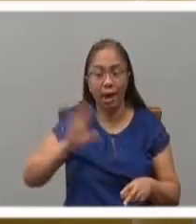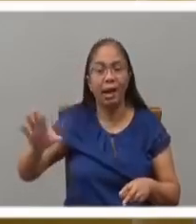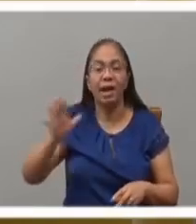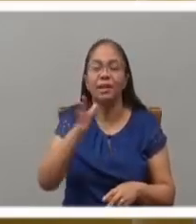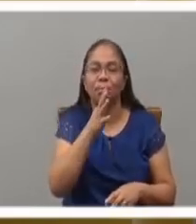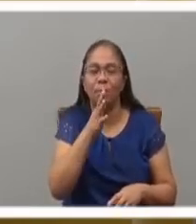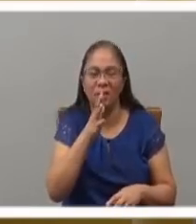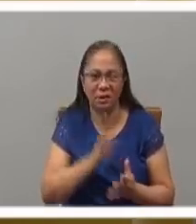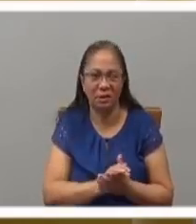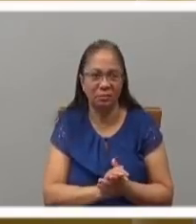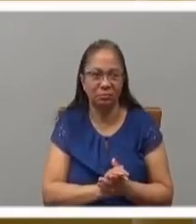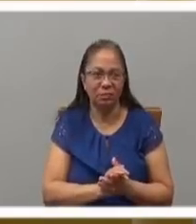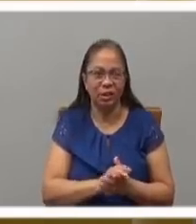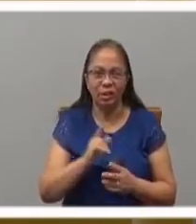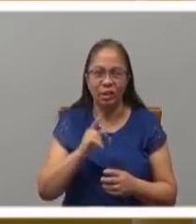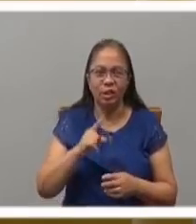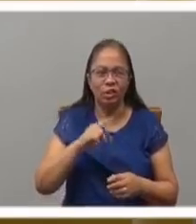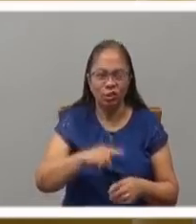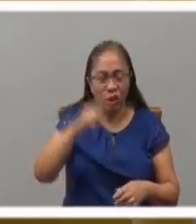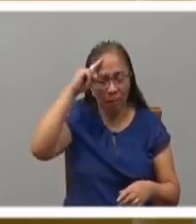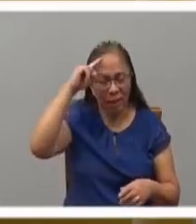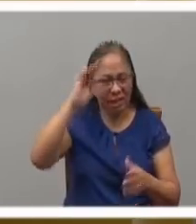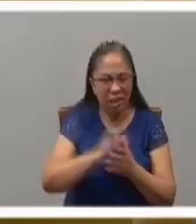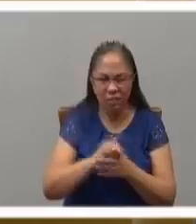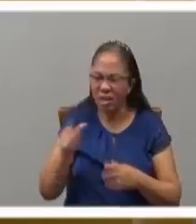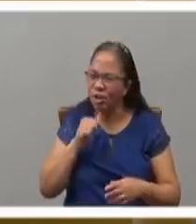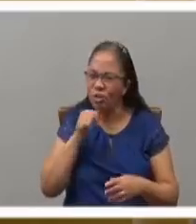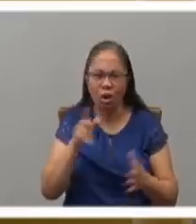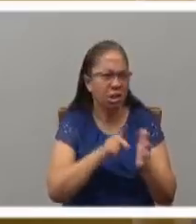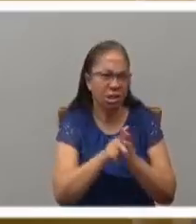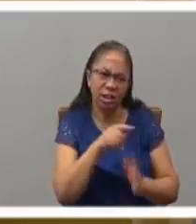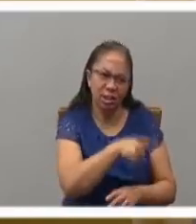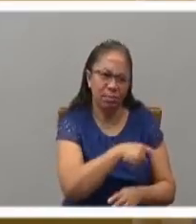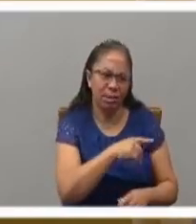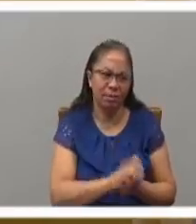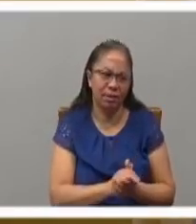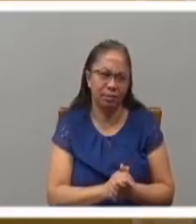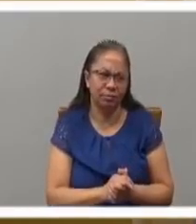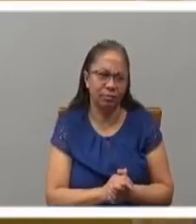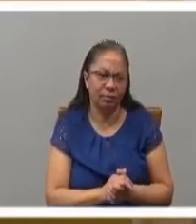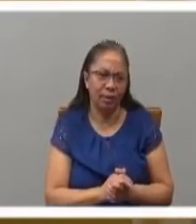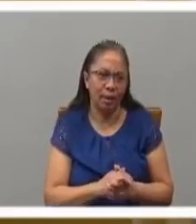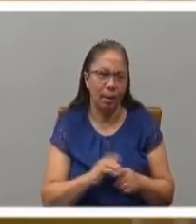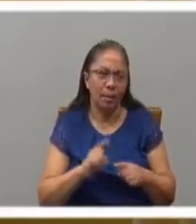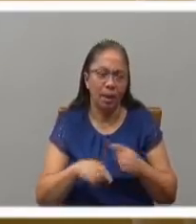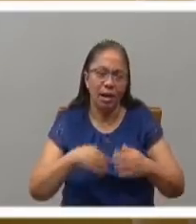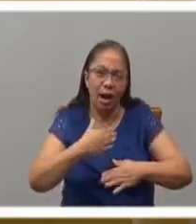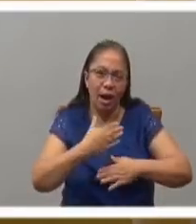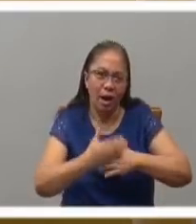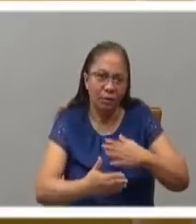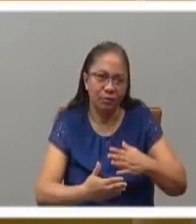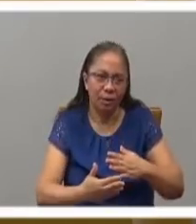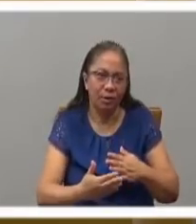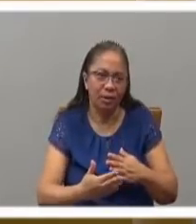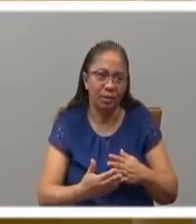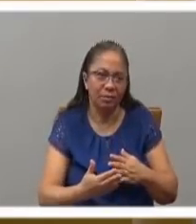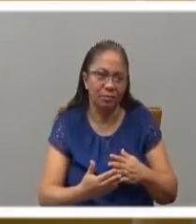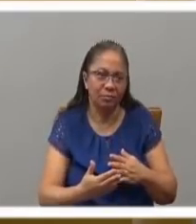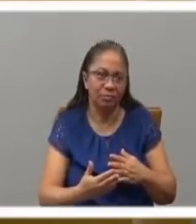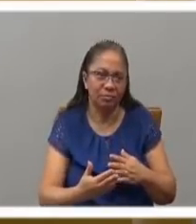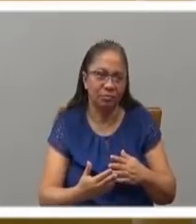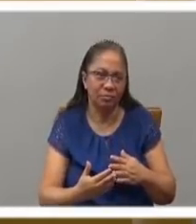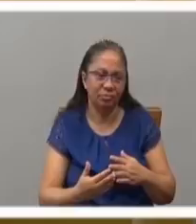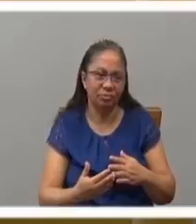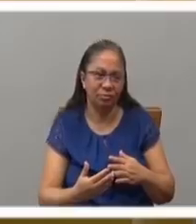She never wavered in her conviction. Eventually, it was discovered in the movie that a wealthy